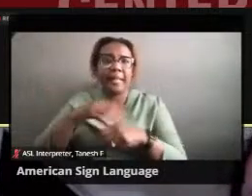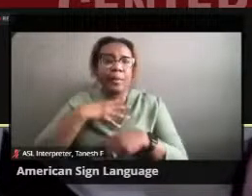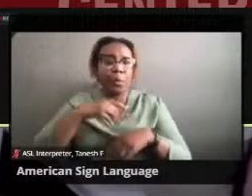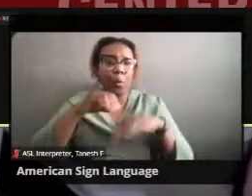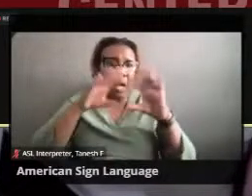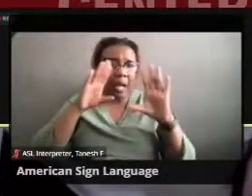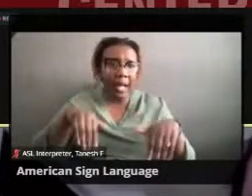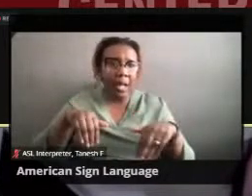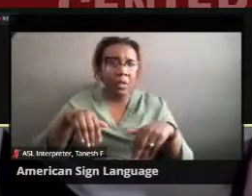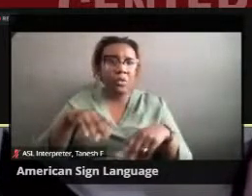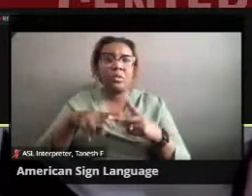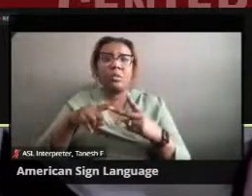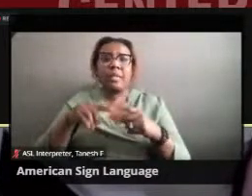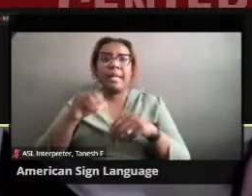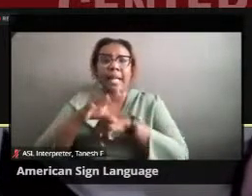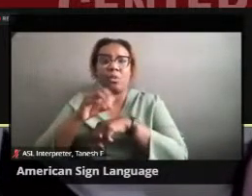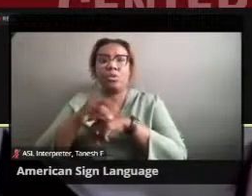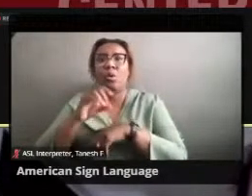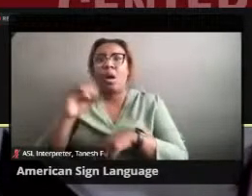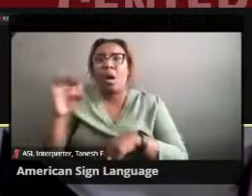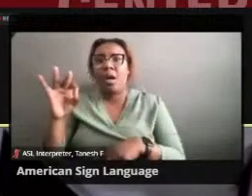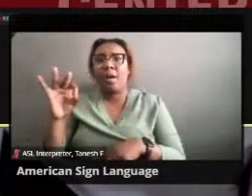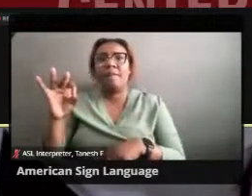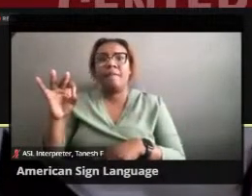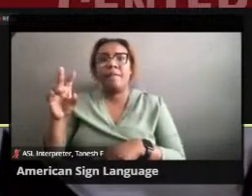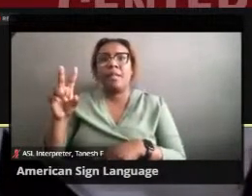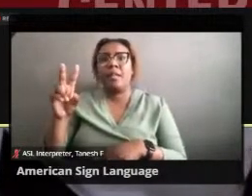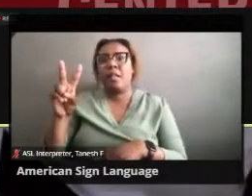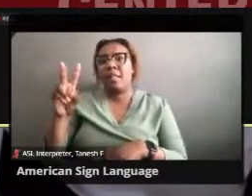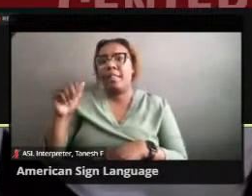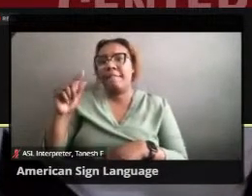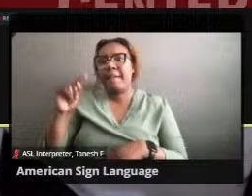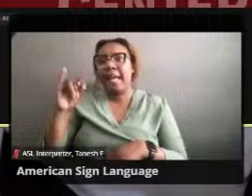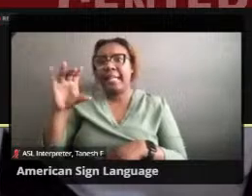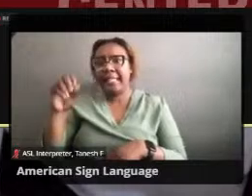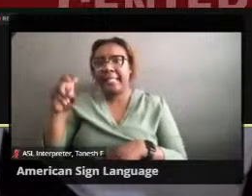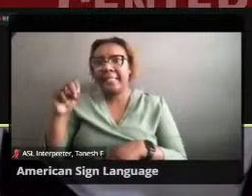of the Vatican. Thank you for joining us tonight, Reverend Blackman.